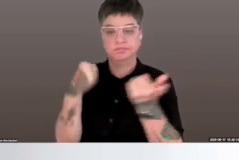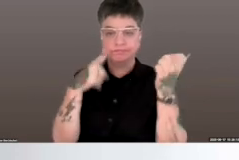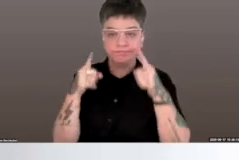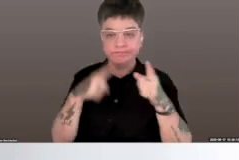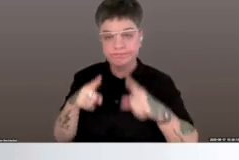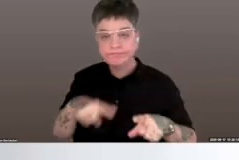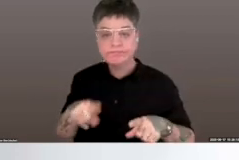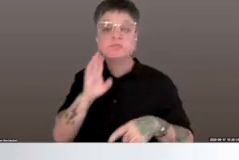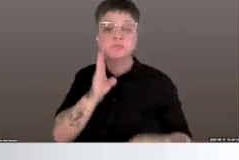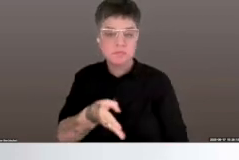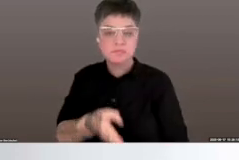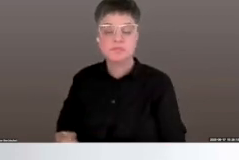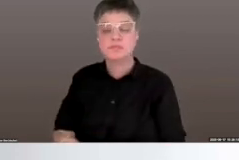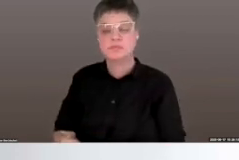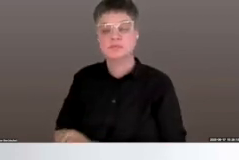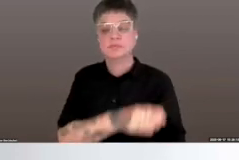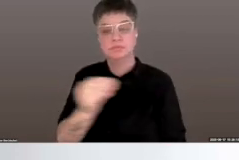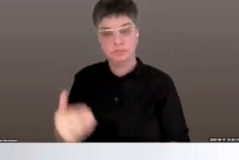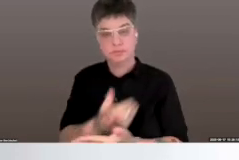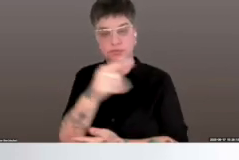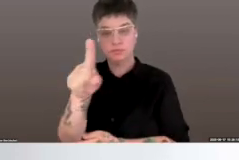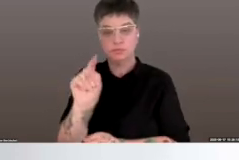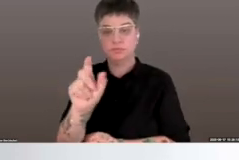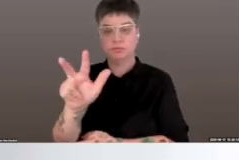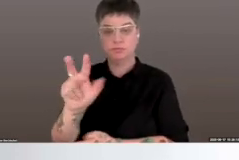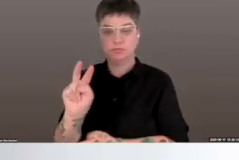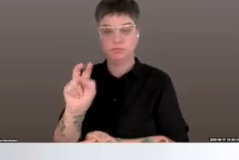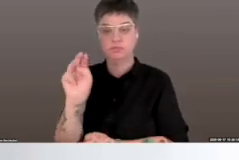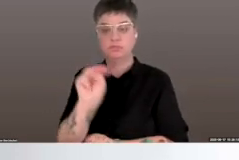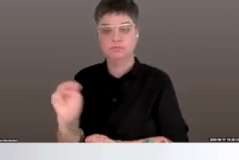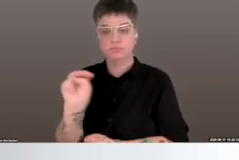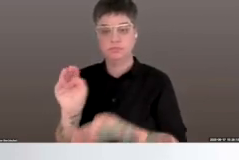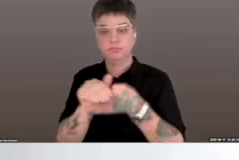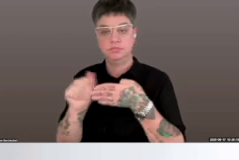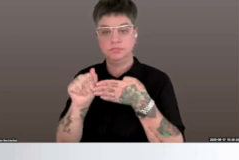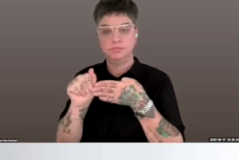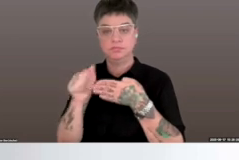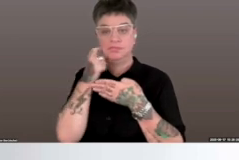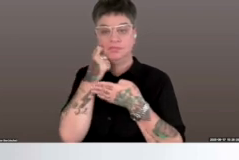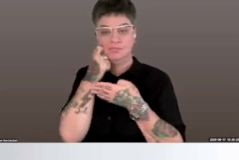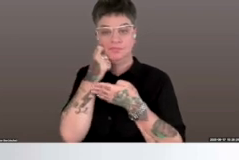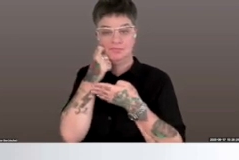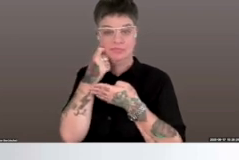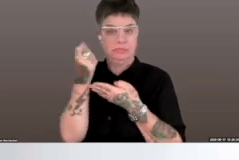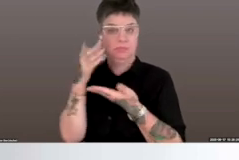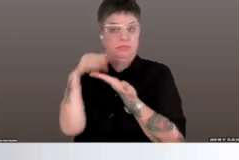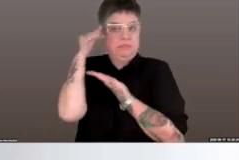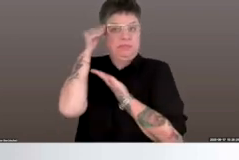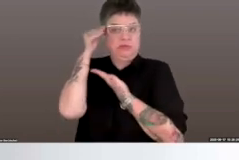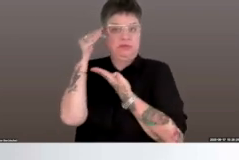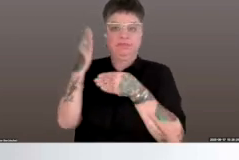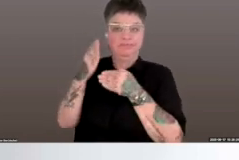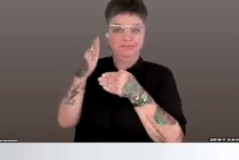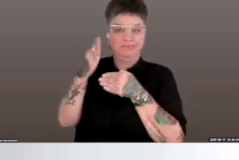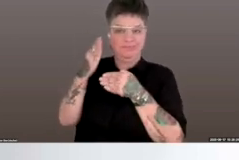have the new $132 million that we just learned about at the end of last